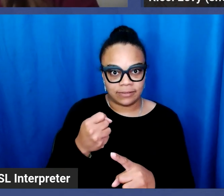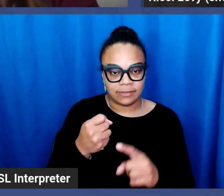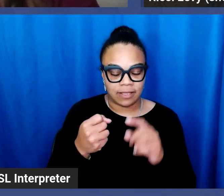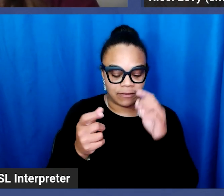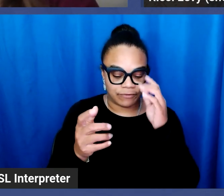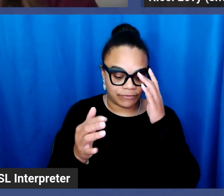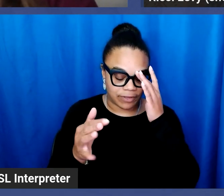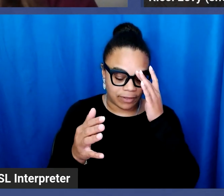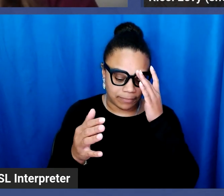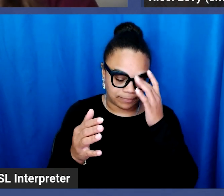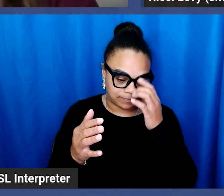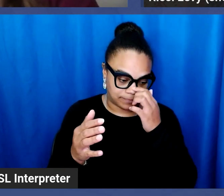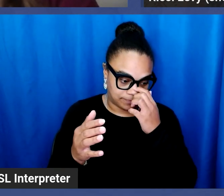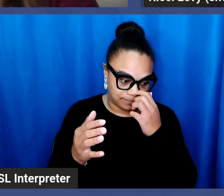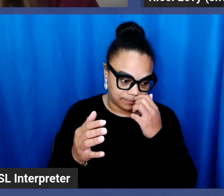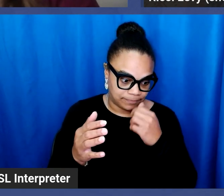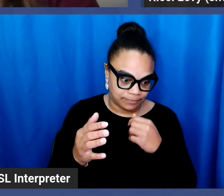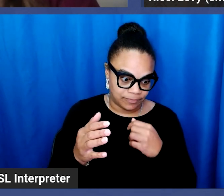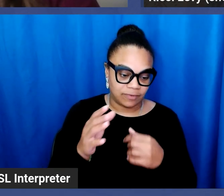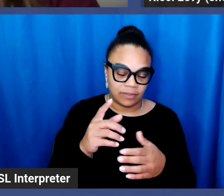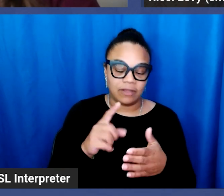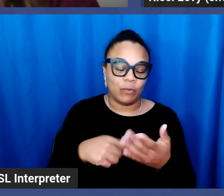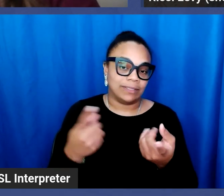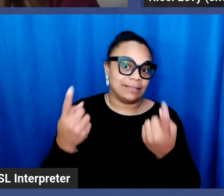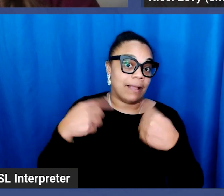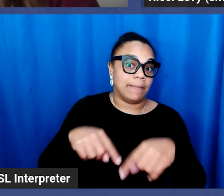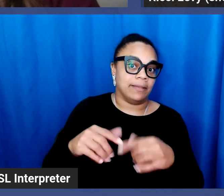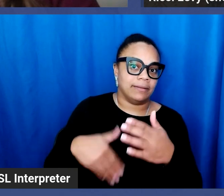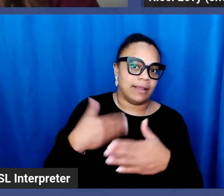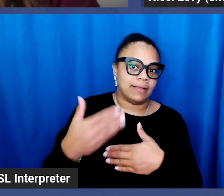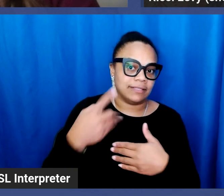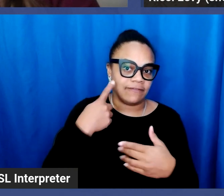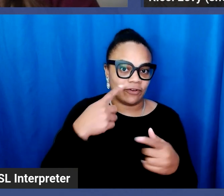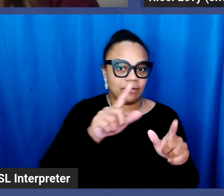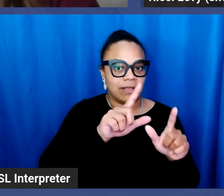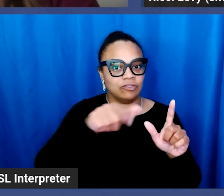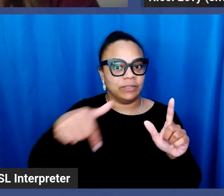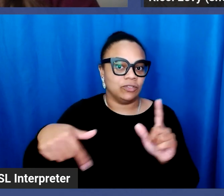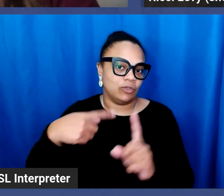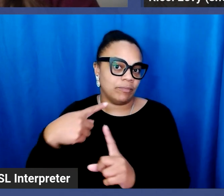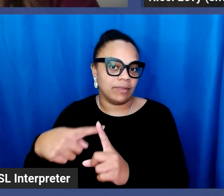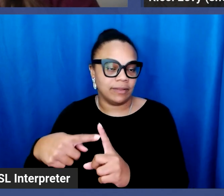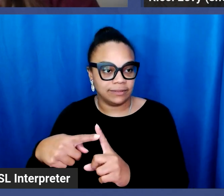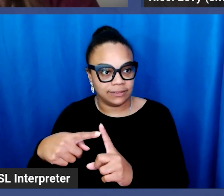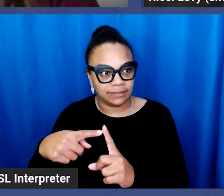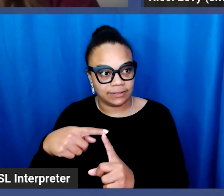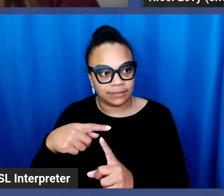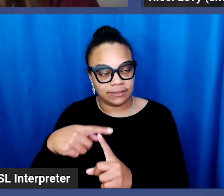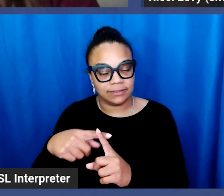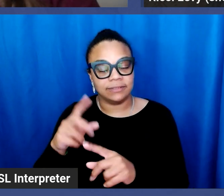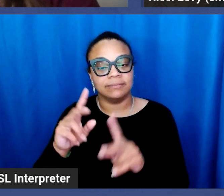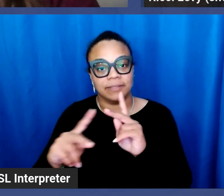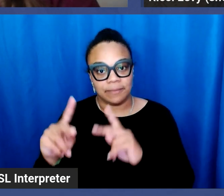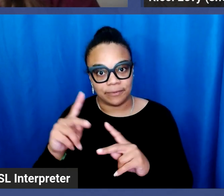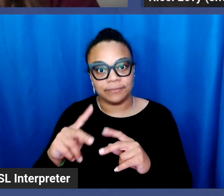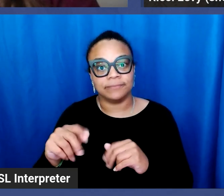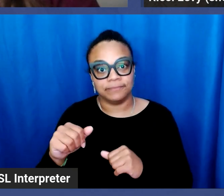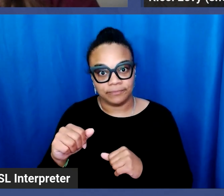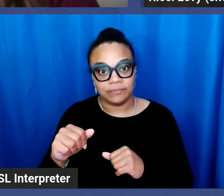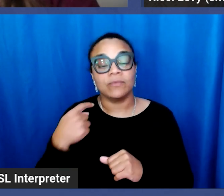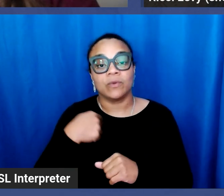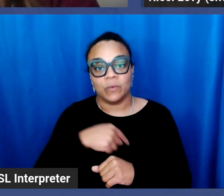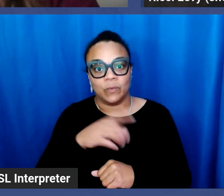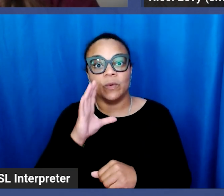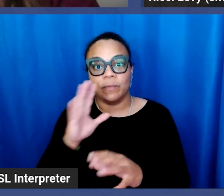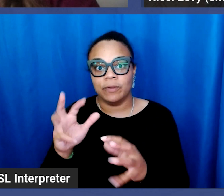of what's coming down the pike for LGBTQ plus people. We'll be joined